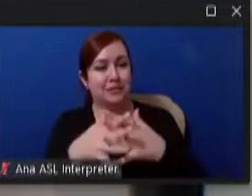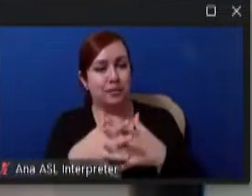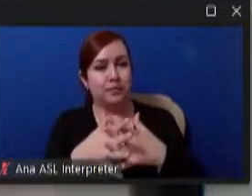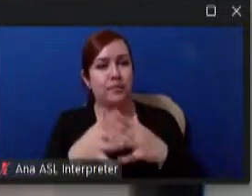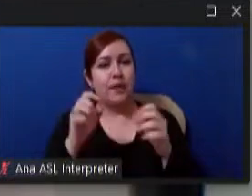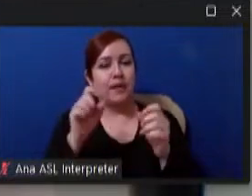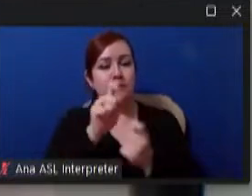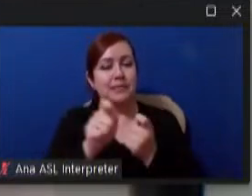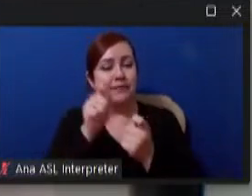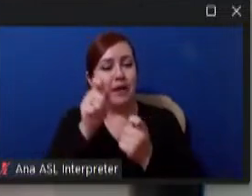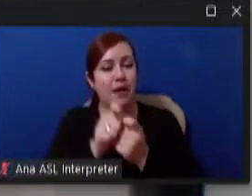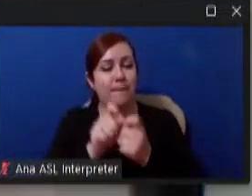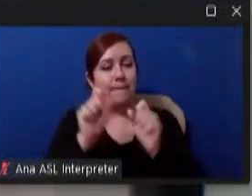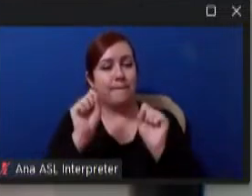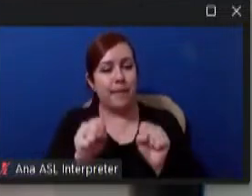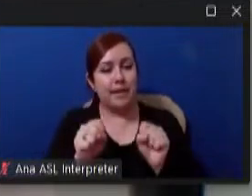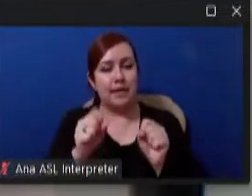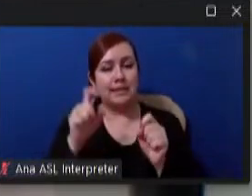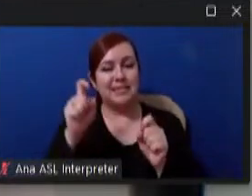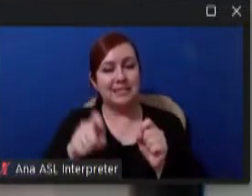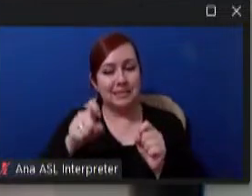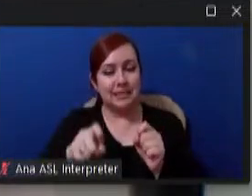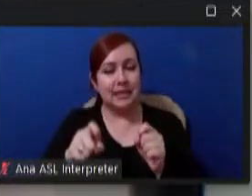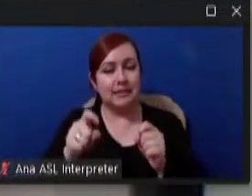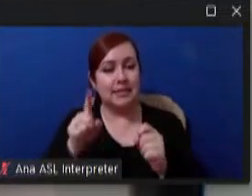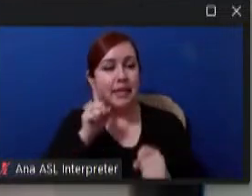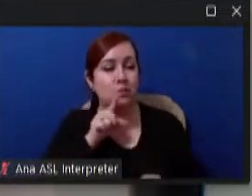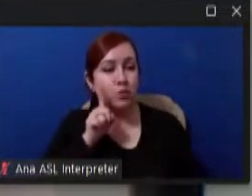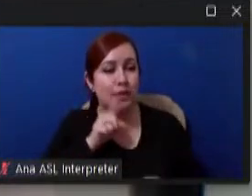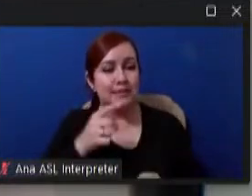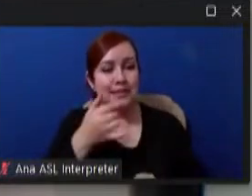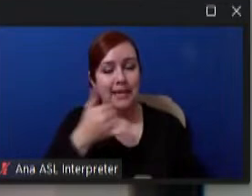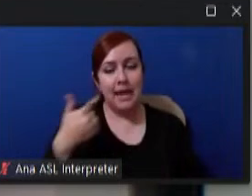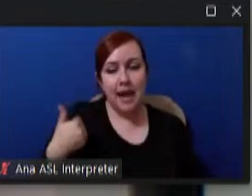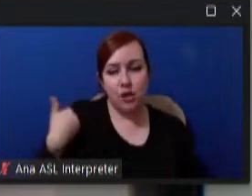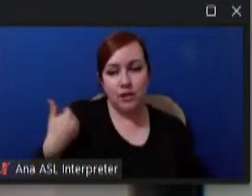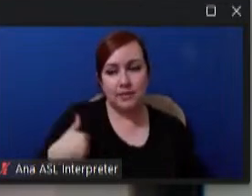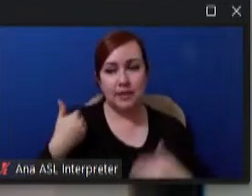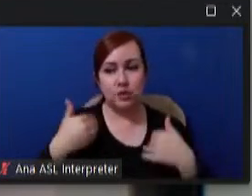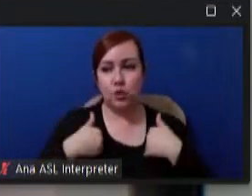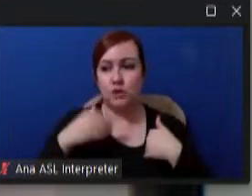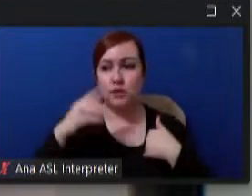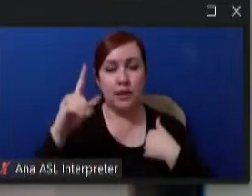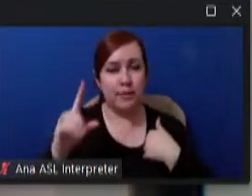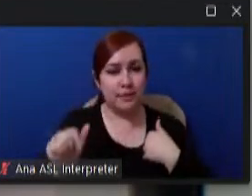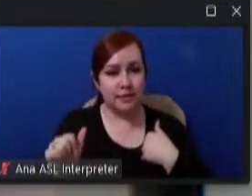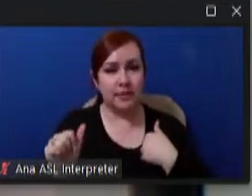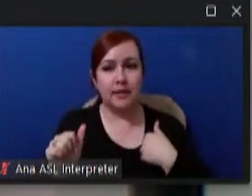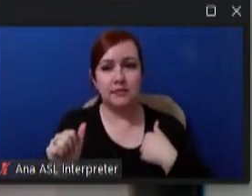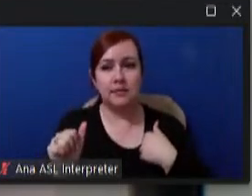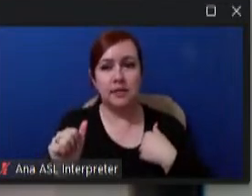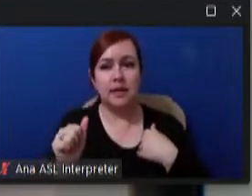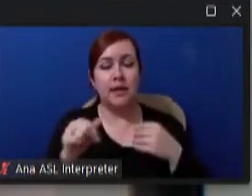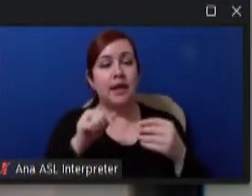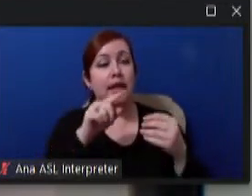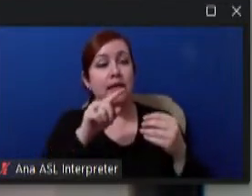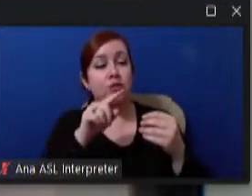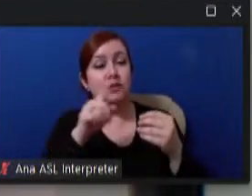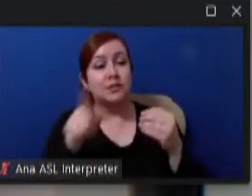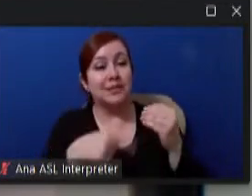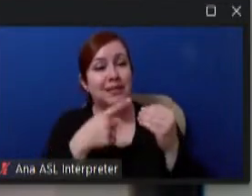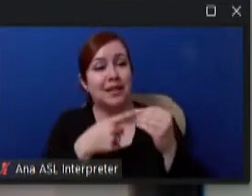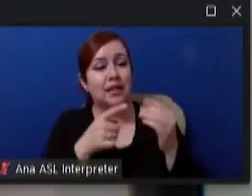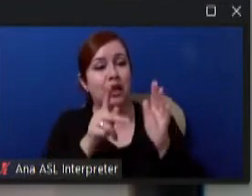health that says that the needs of women and adolescents with disabilities should